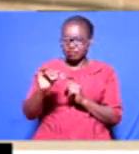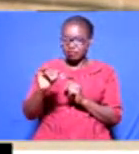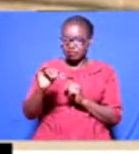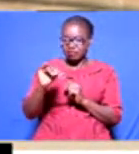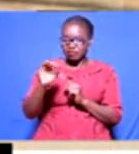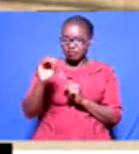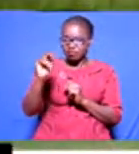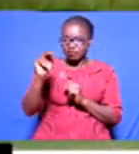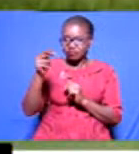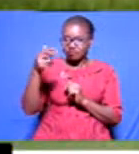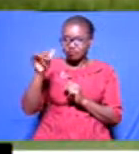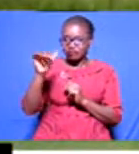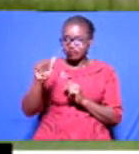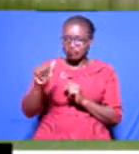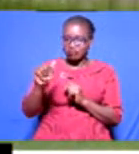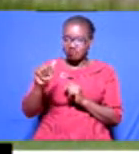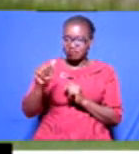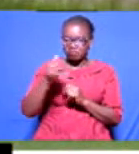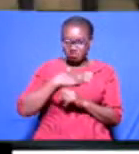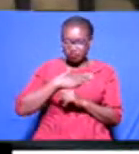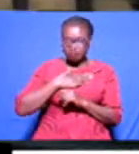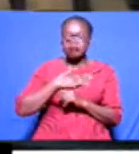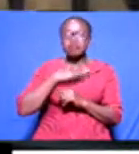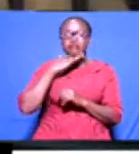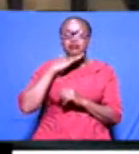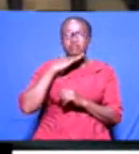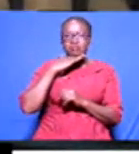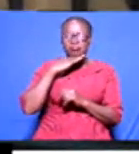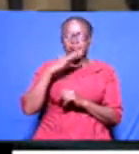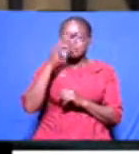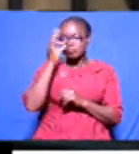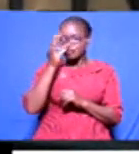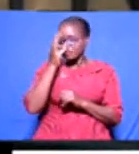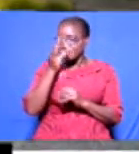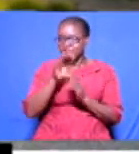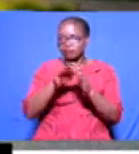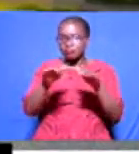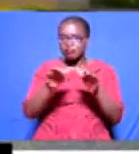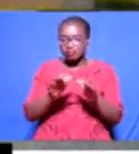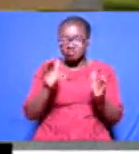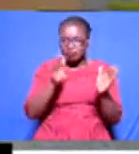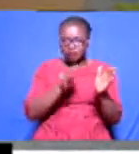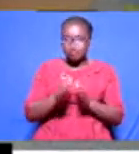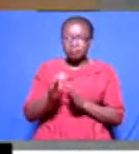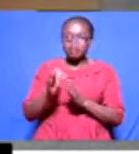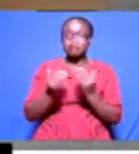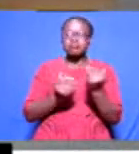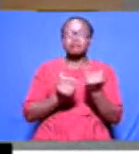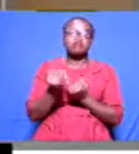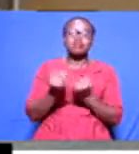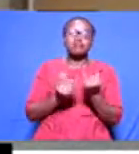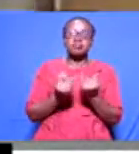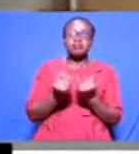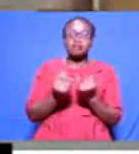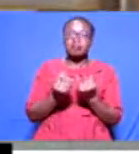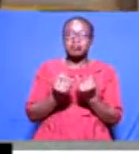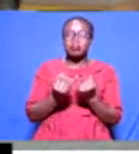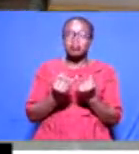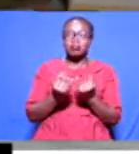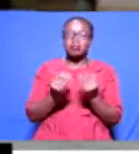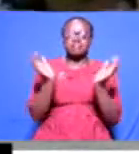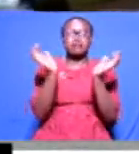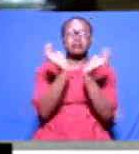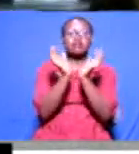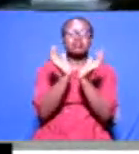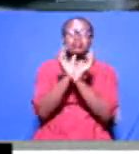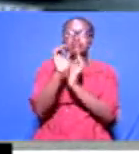departed sage. Only set for the burial ceremony, which is scheduled to be held this Saturday at approved stadium in